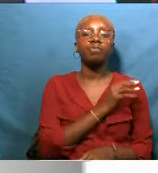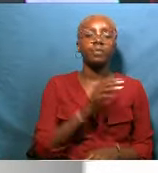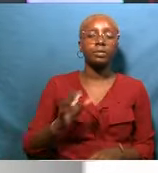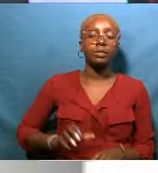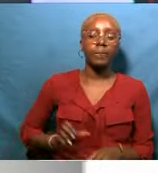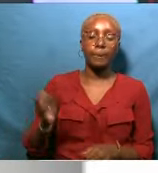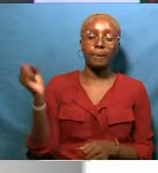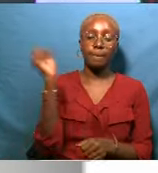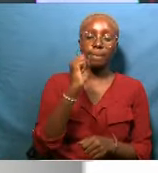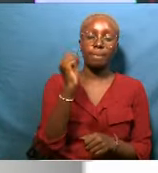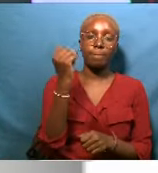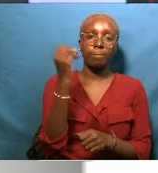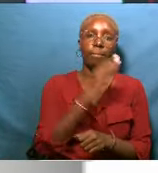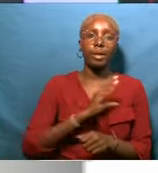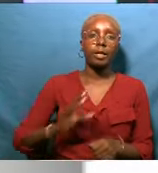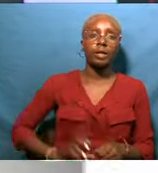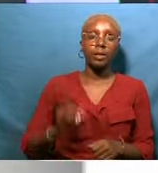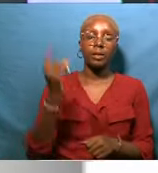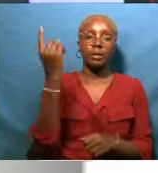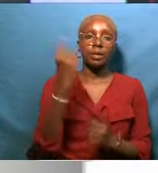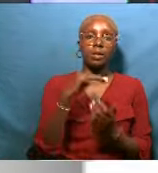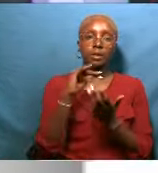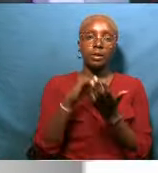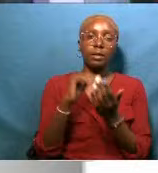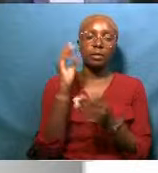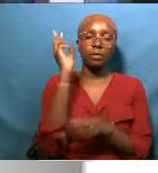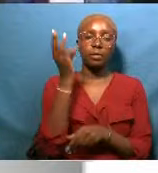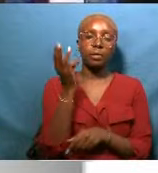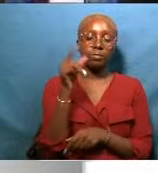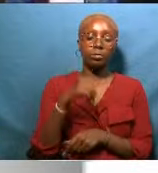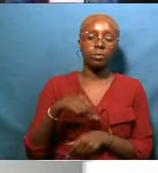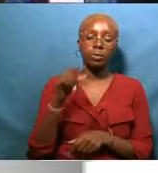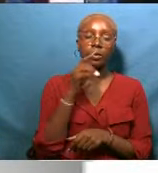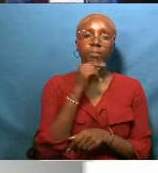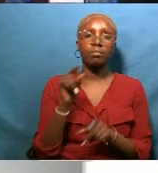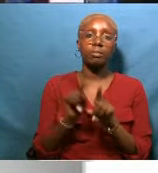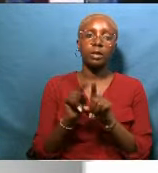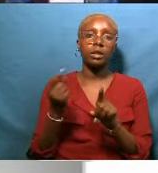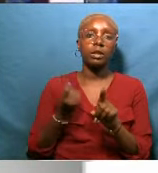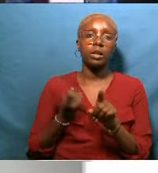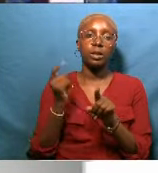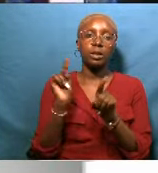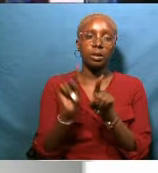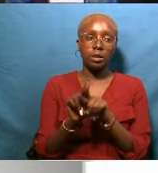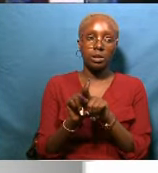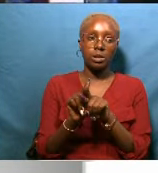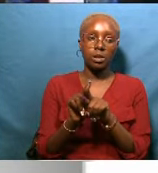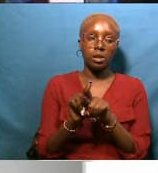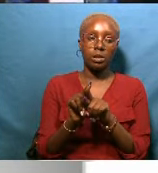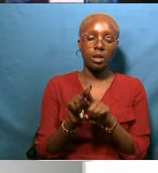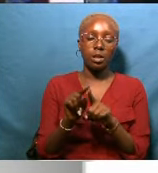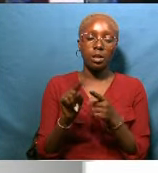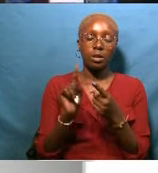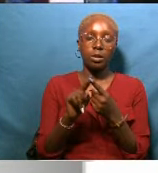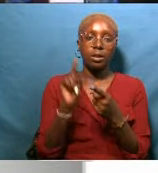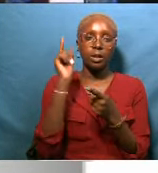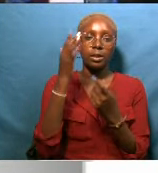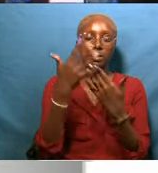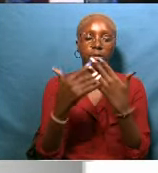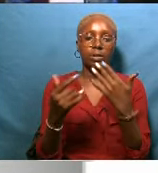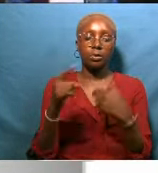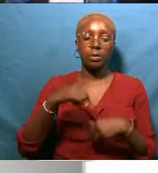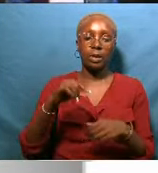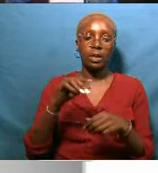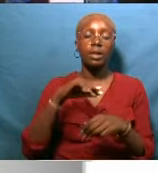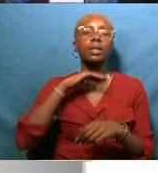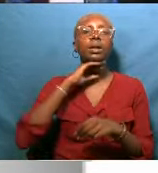is risen, Christ will come again. We are brothers and sisters through his blood. We are Christ